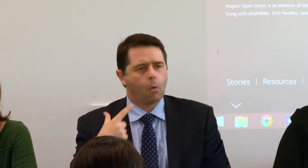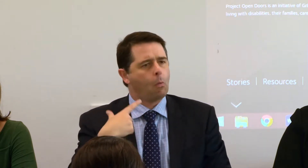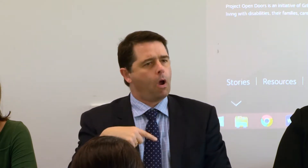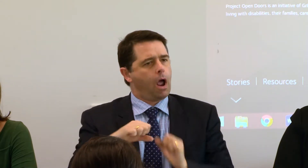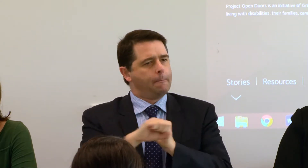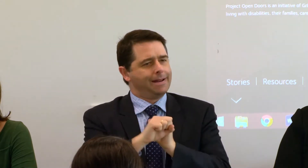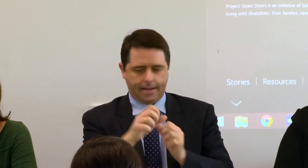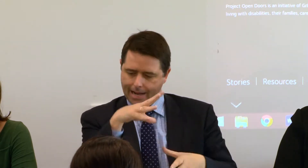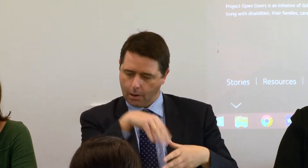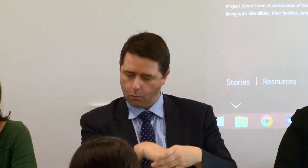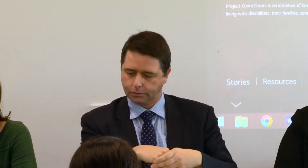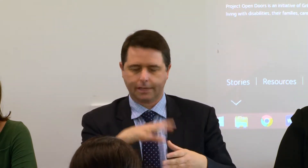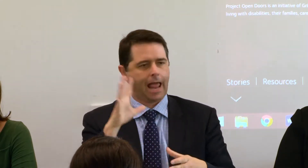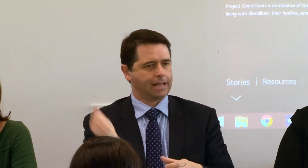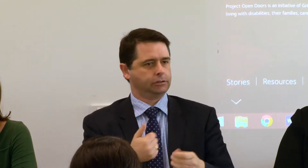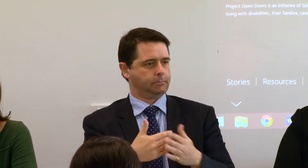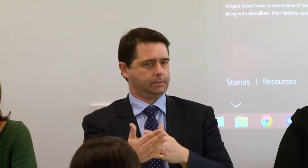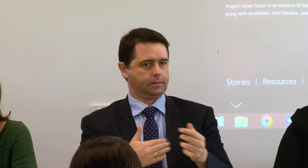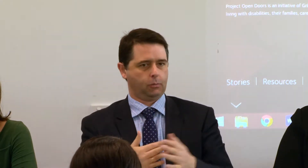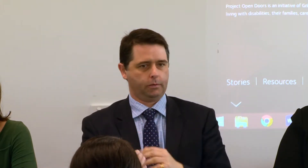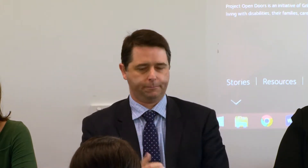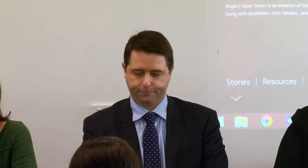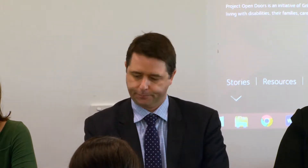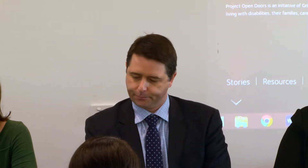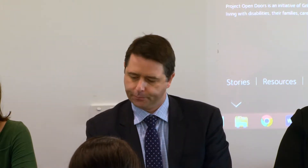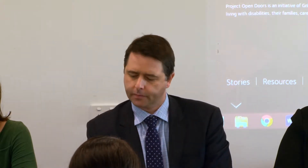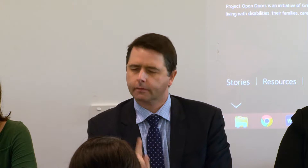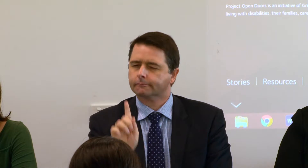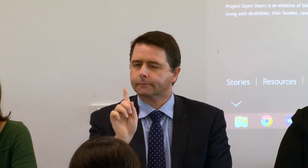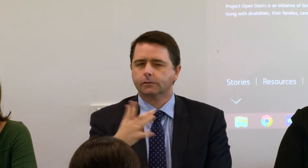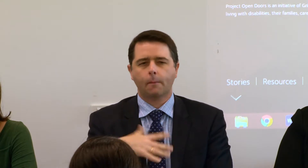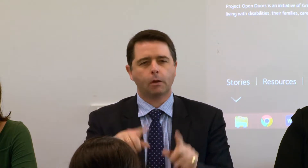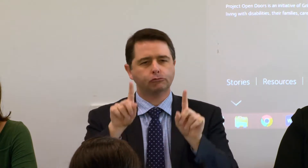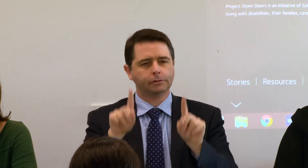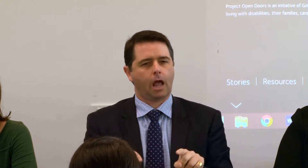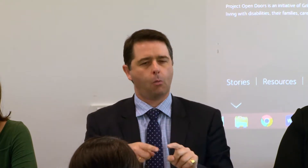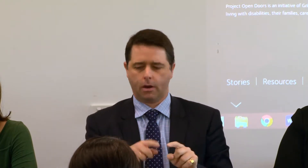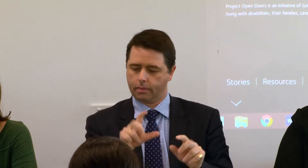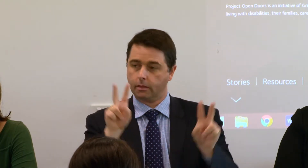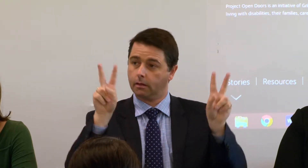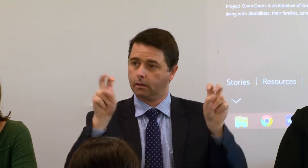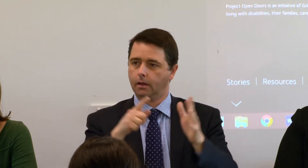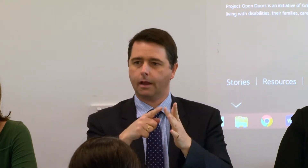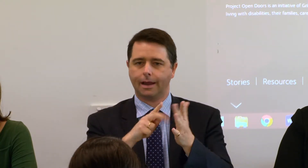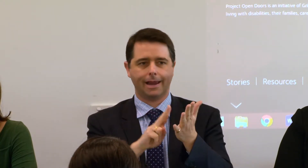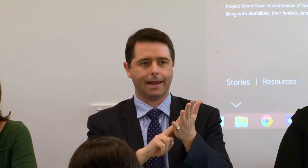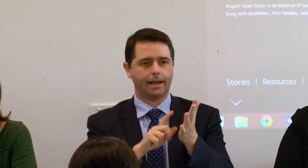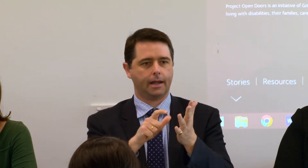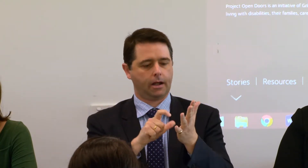The topic we're going to discuss is why media inclusion needs to be addressed.